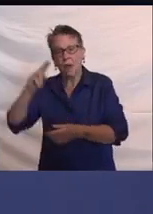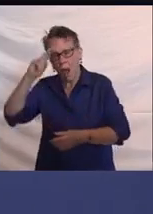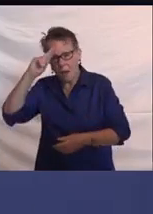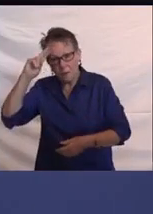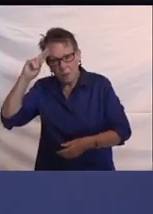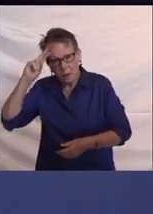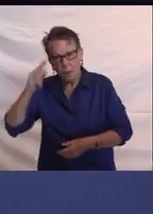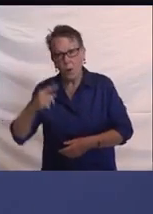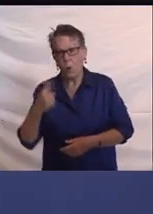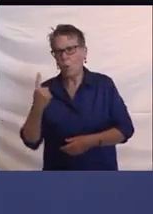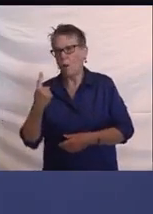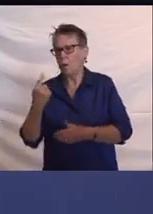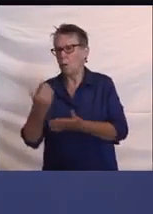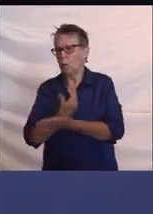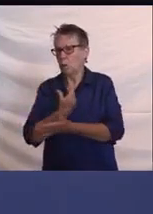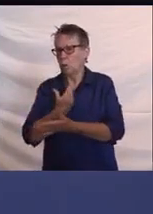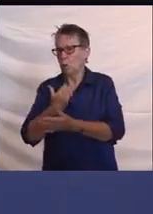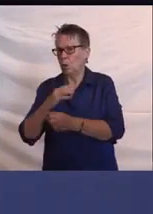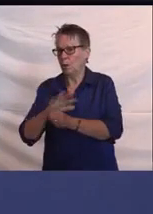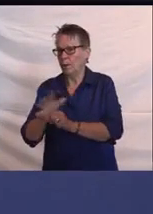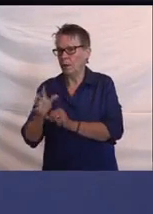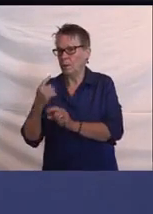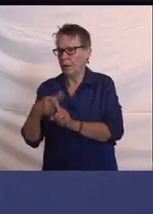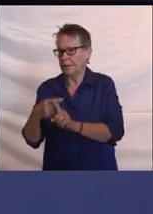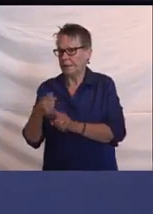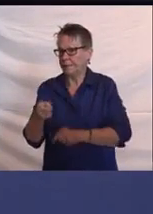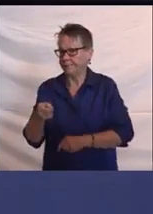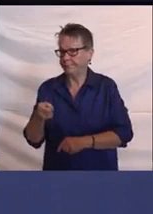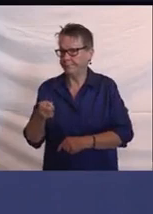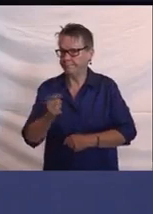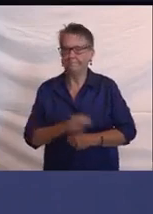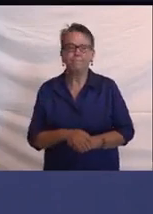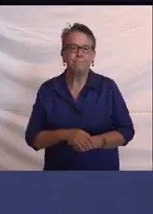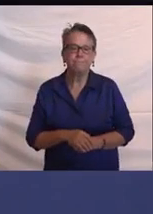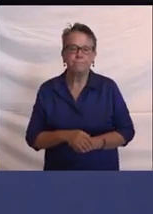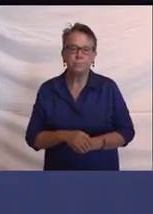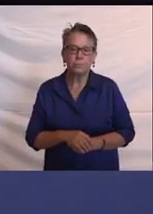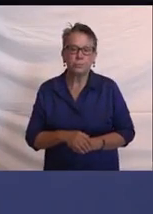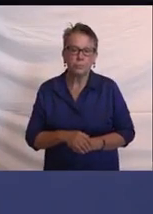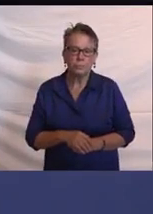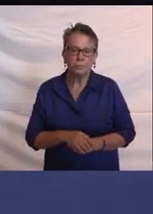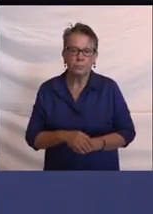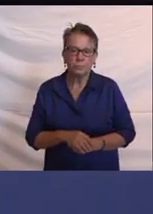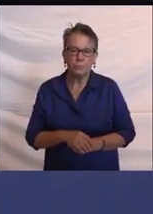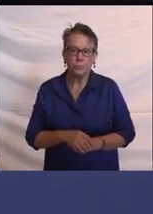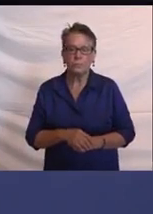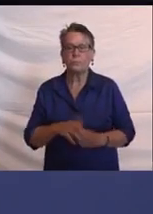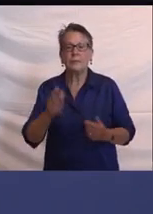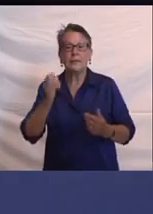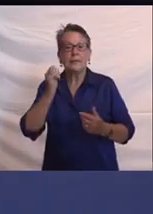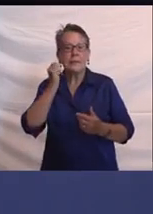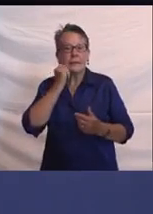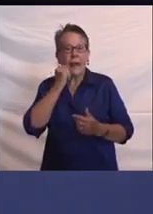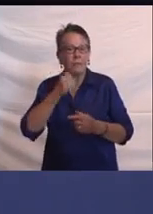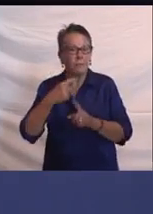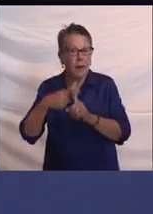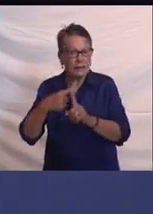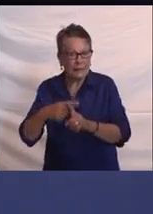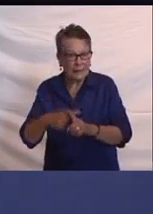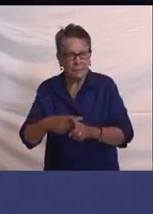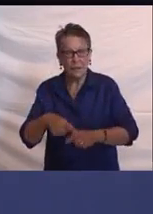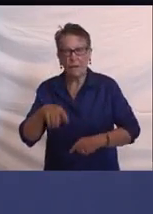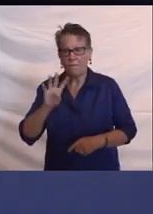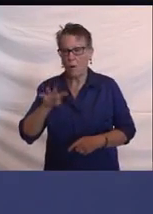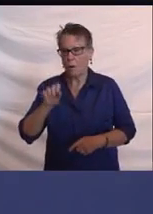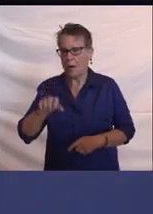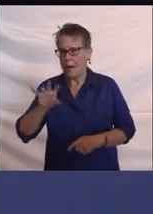The daily percent positivity as of September 16th for New Jersey is 4.97%. The northern